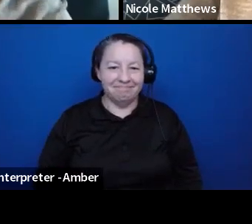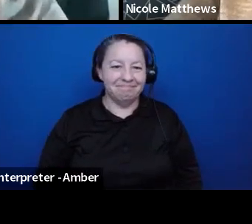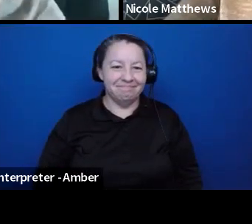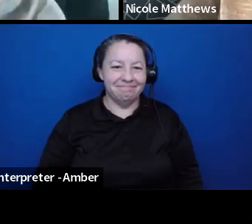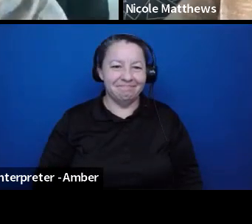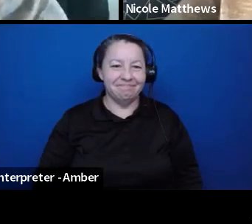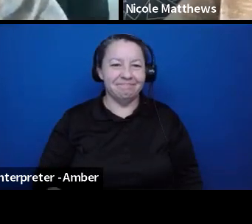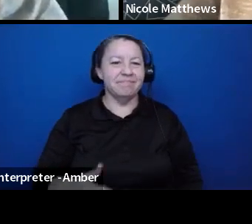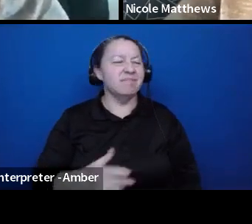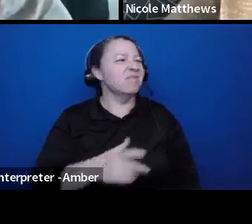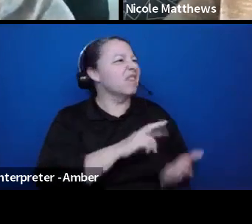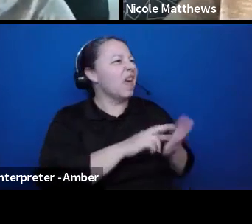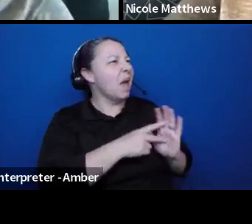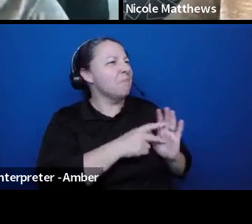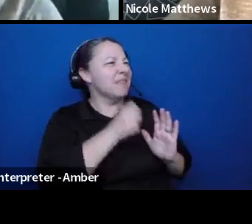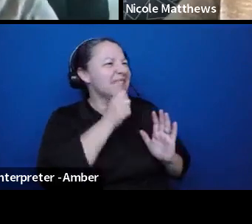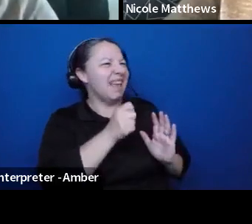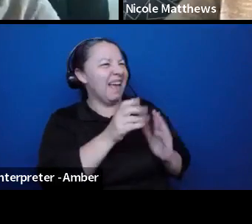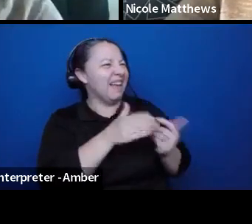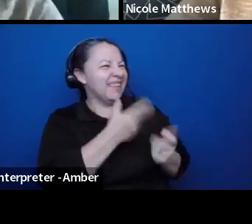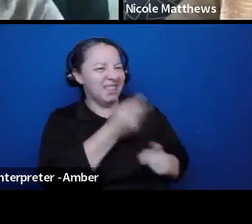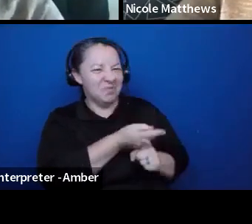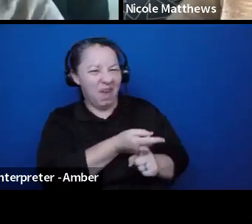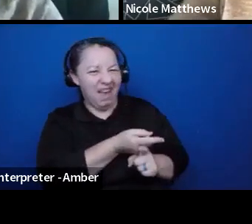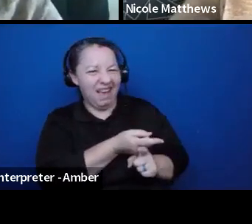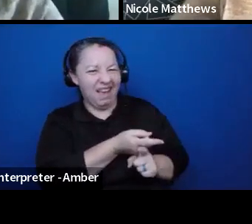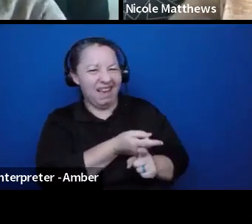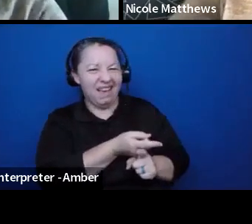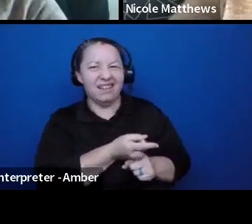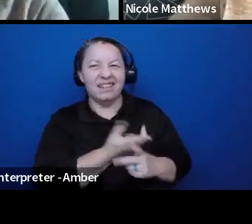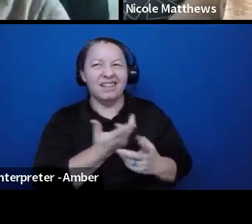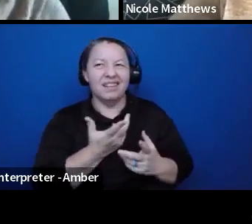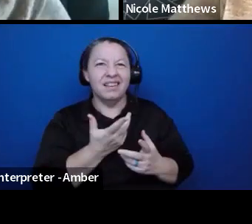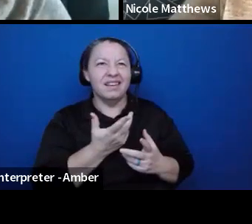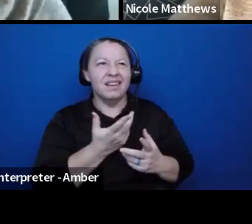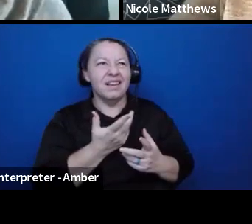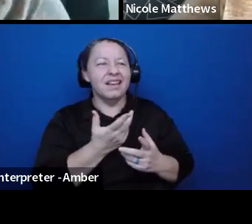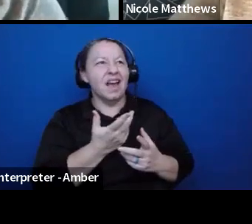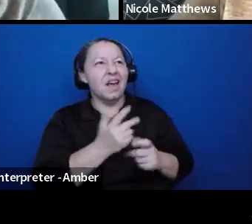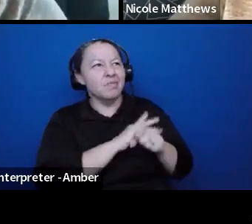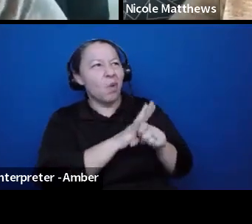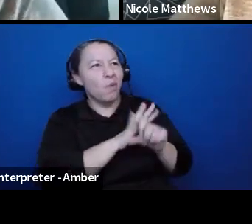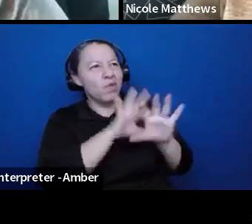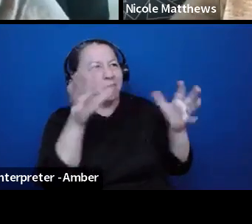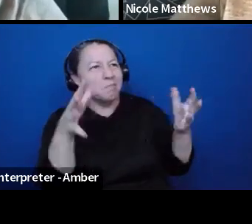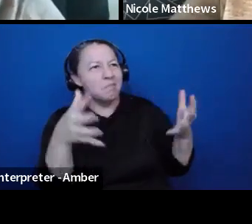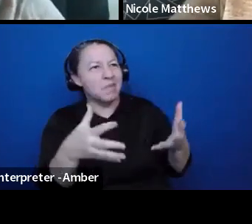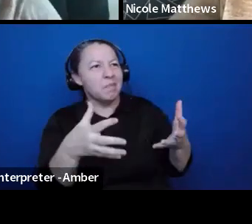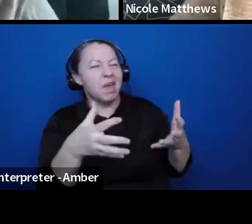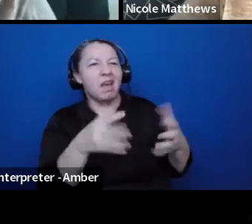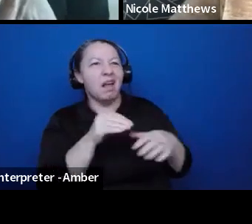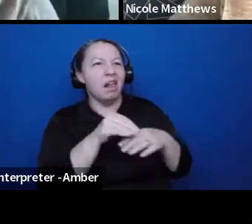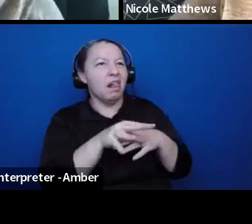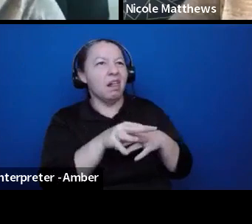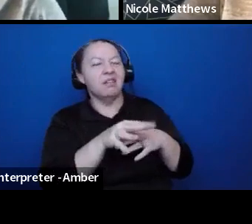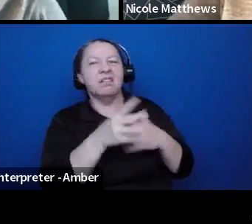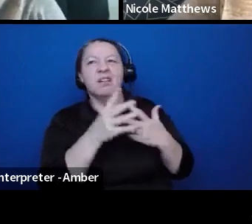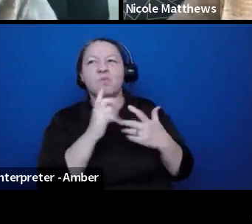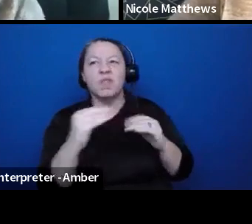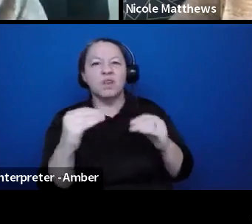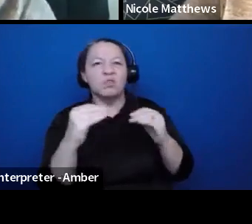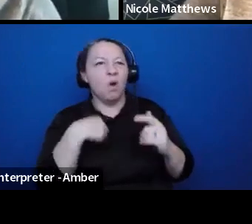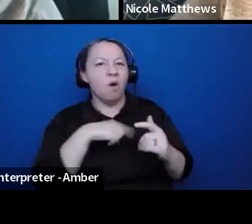I mean, it's not easy, right? Like one thing that the pandemic taught us is that A, that we could all be sitting